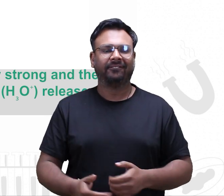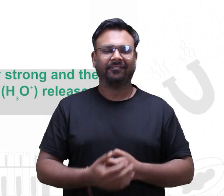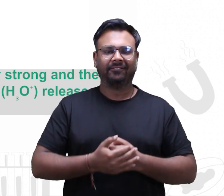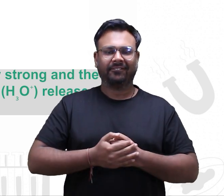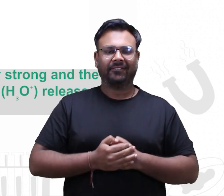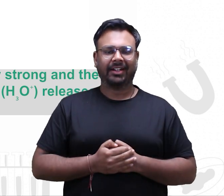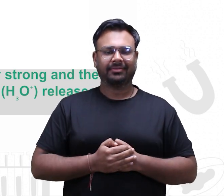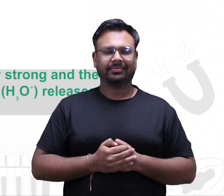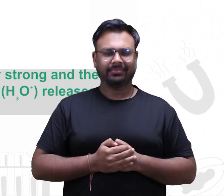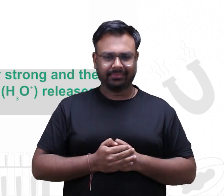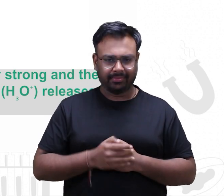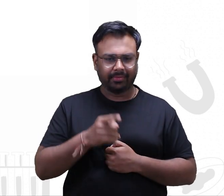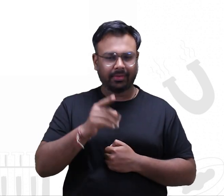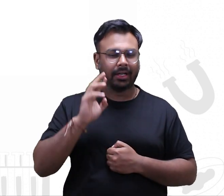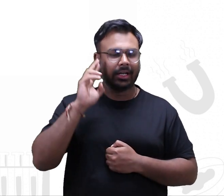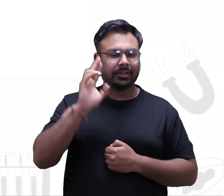significant amount of energy.